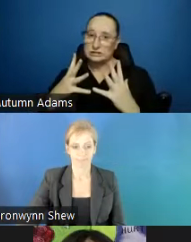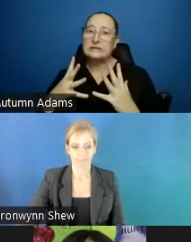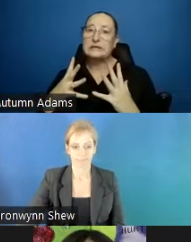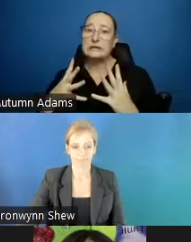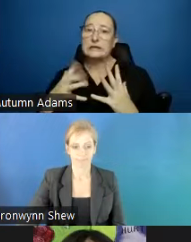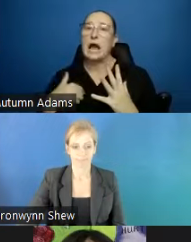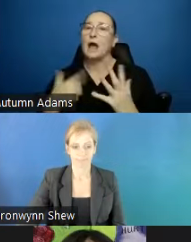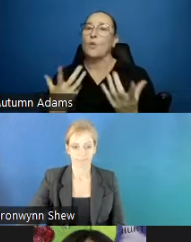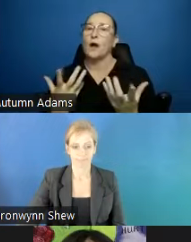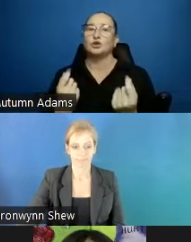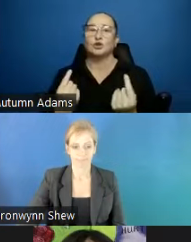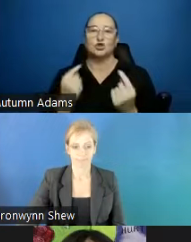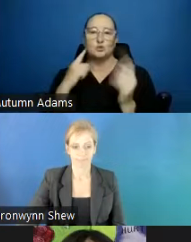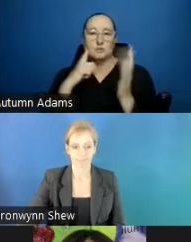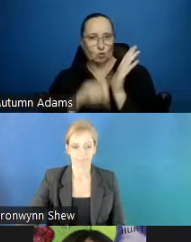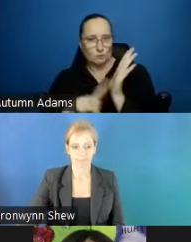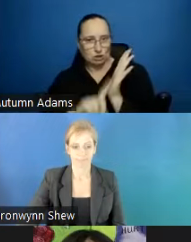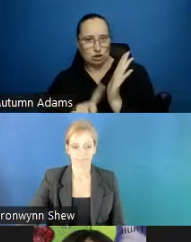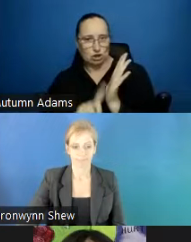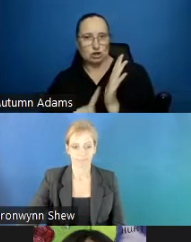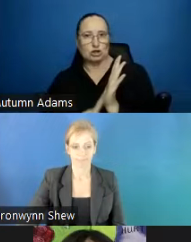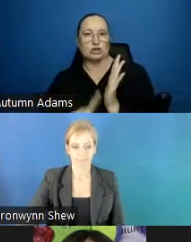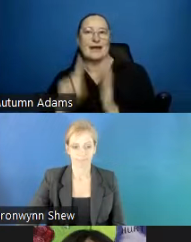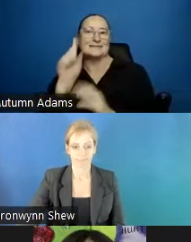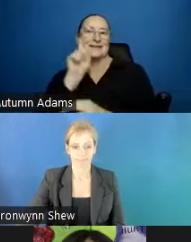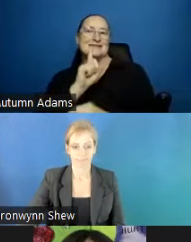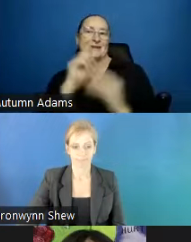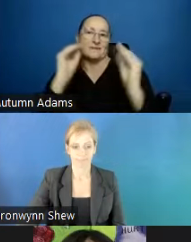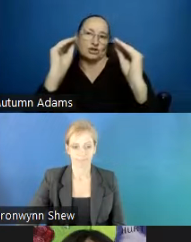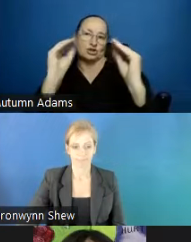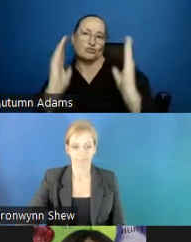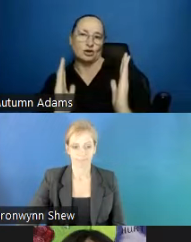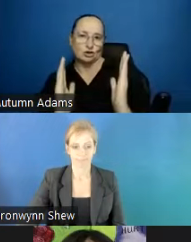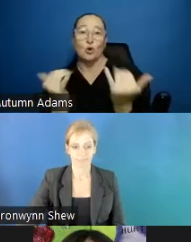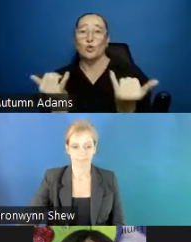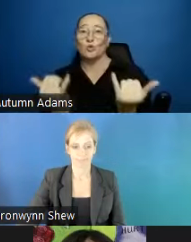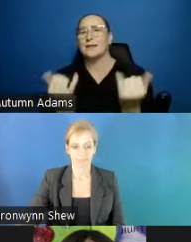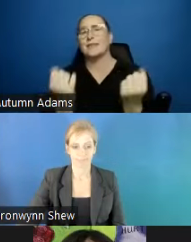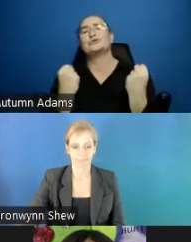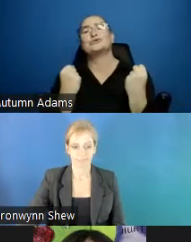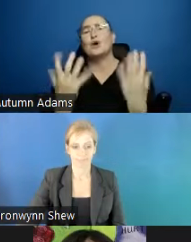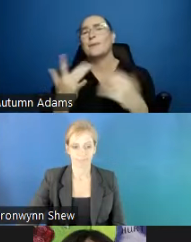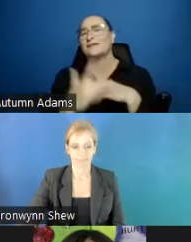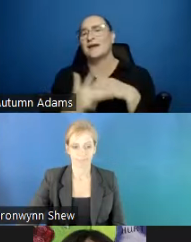instructor right now, there's so much available on YouTube. There's so much available on